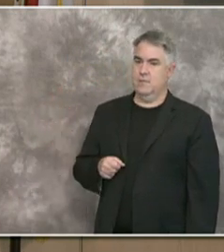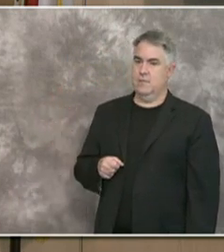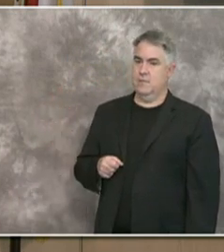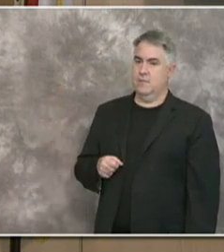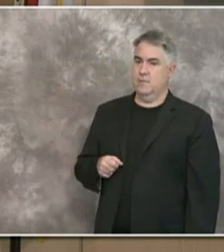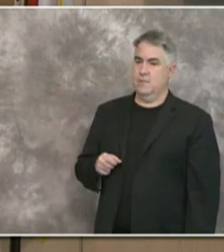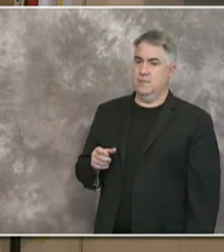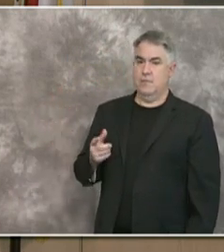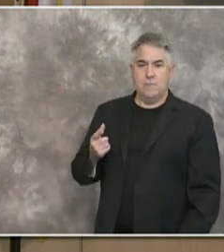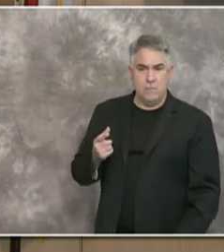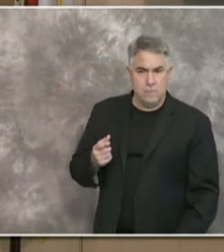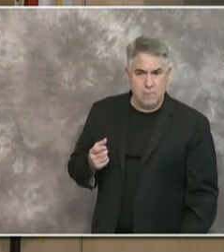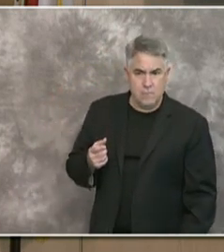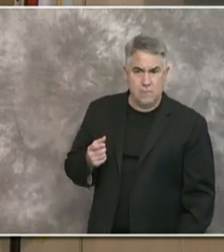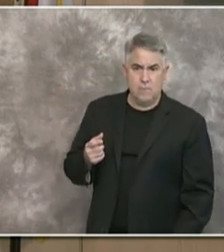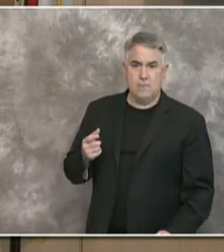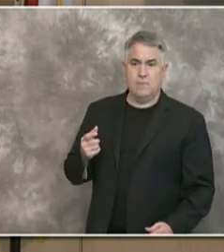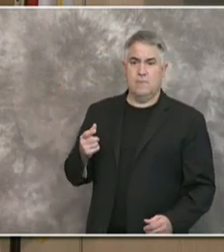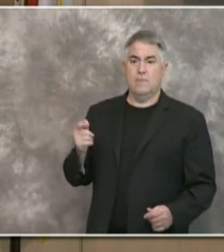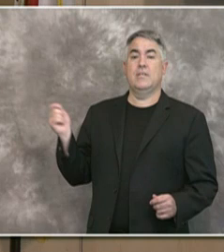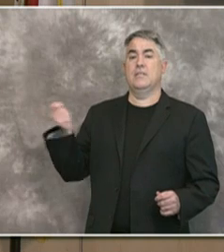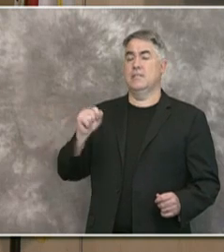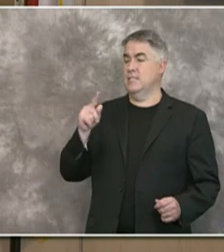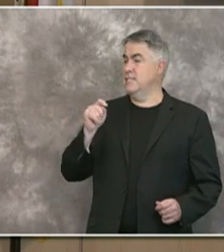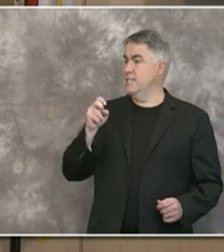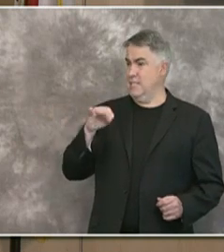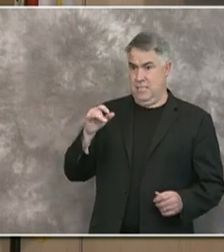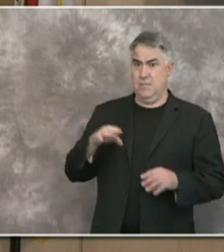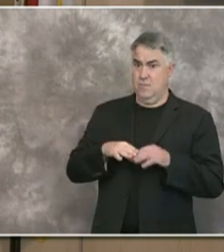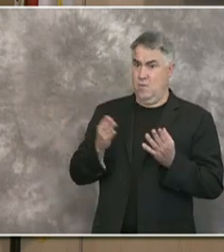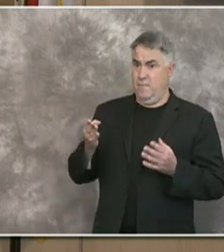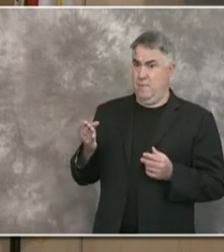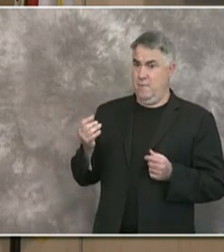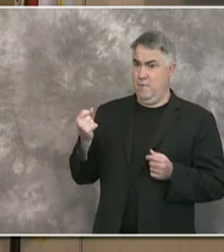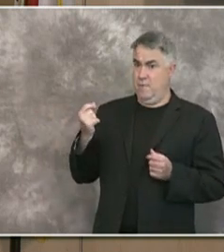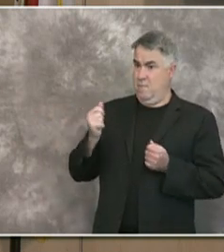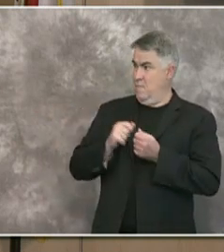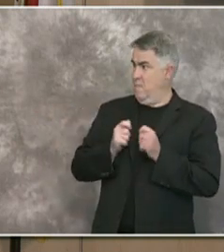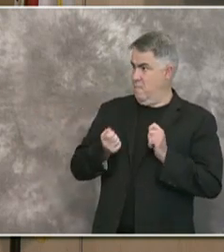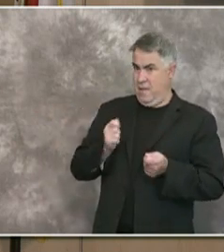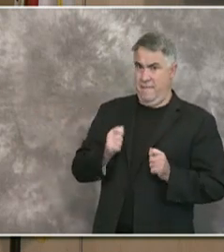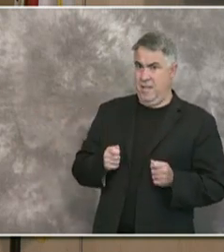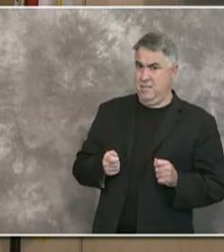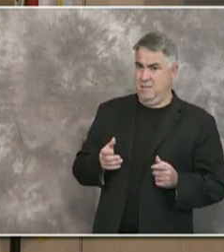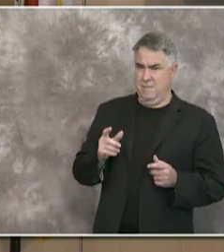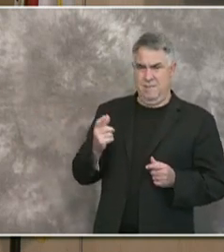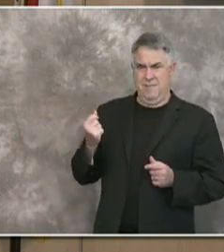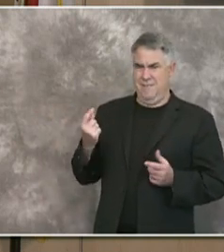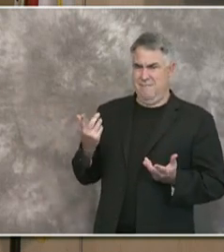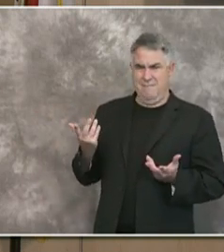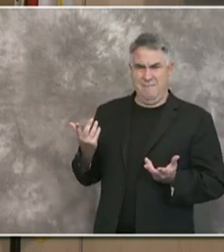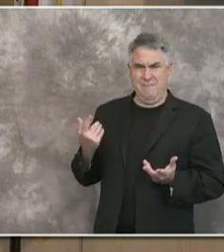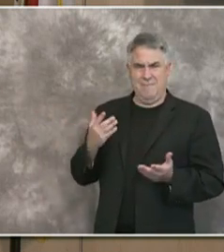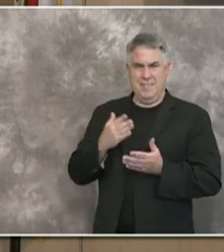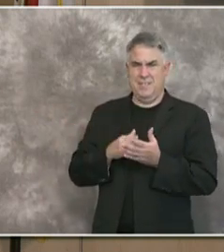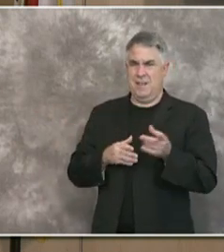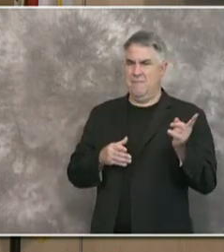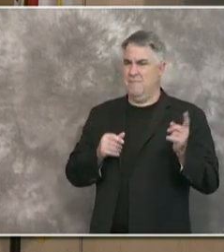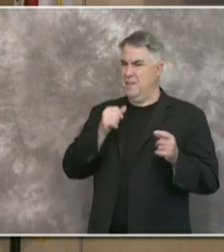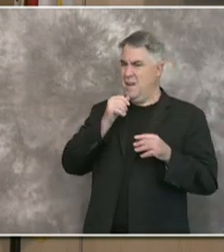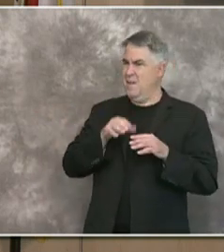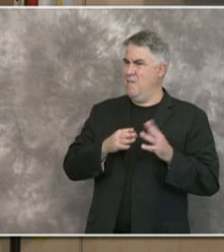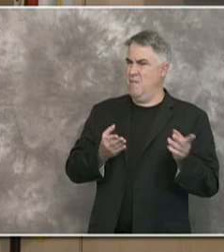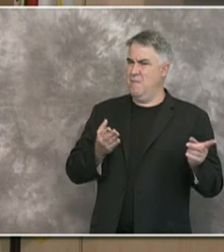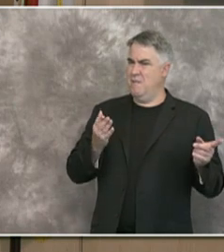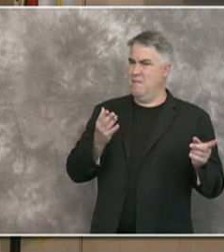with some modifications, but I've heard that many facilities still have not opened because they are still awaiting approval. What is the delay in allowing tennis clubs